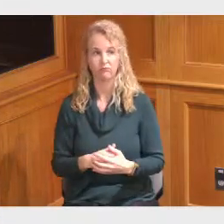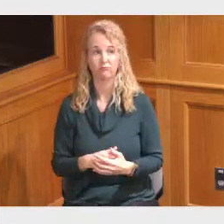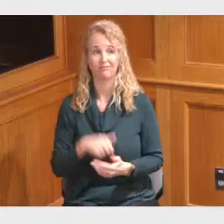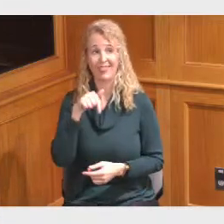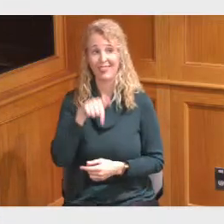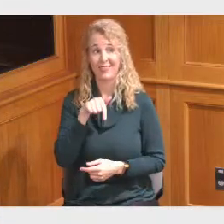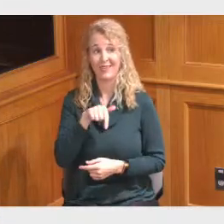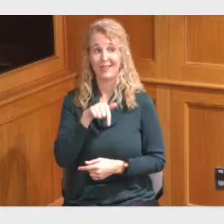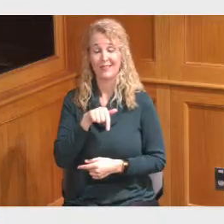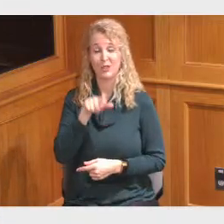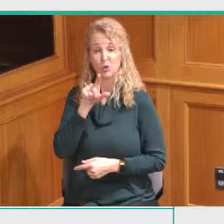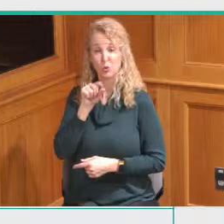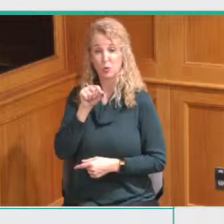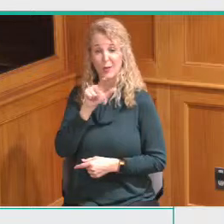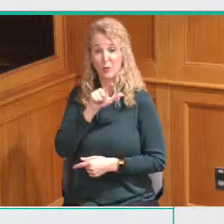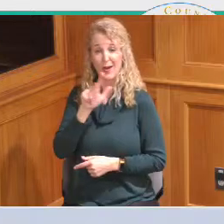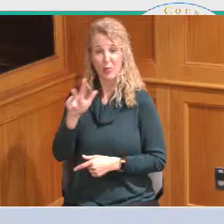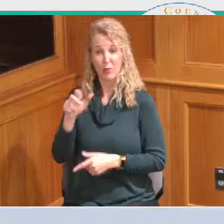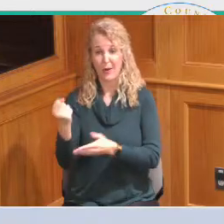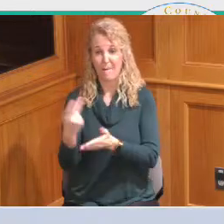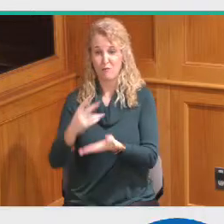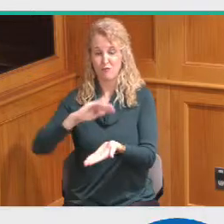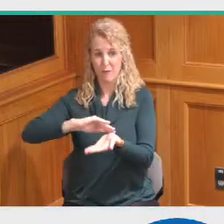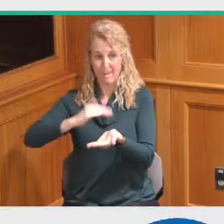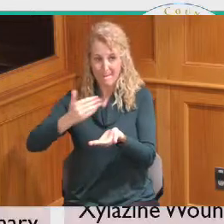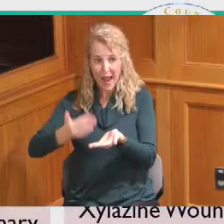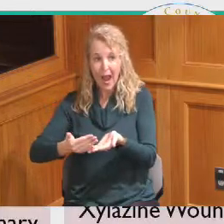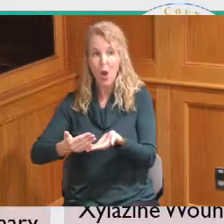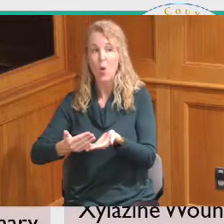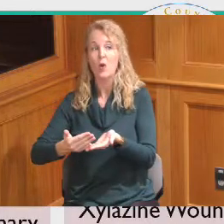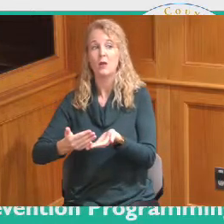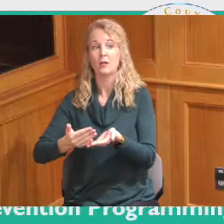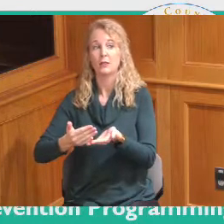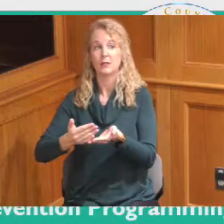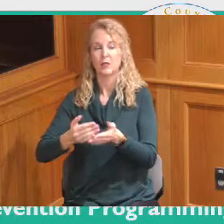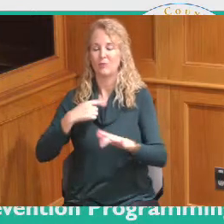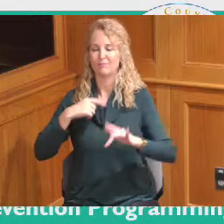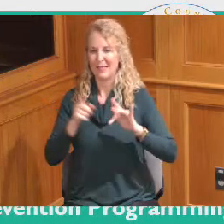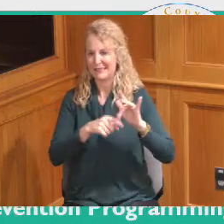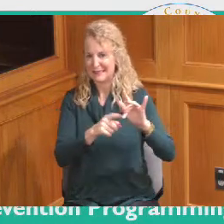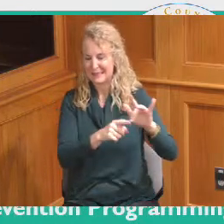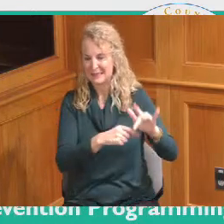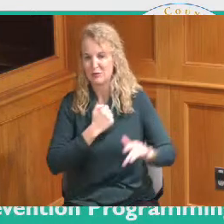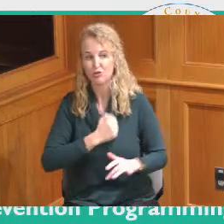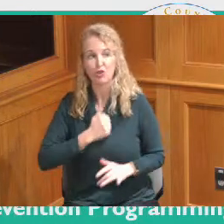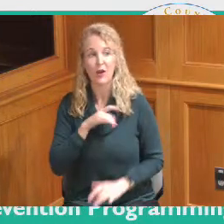is the 2023 approved amount. We approved, sorry, I'm going to skip through some of these,